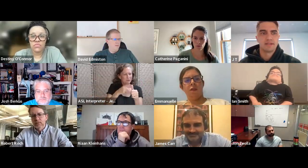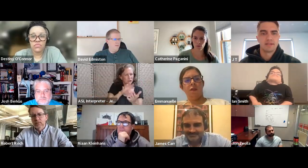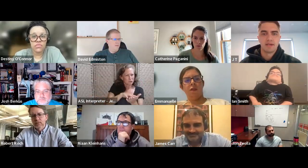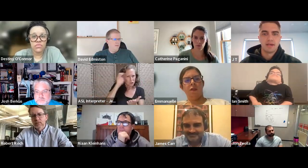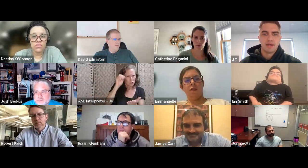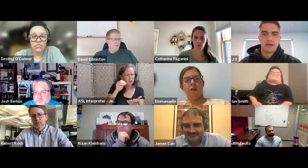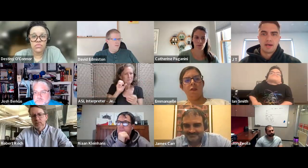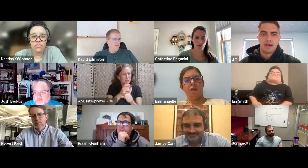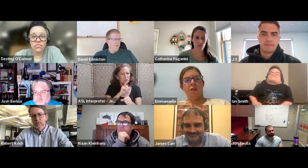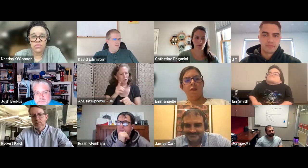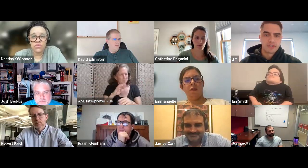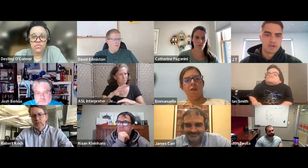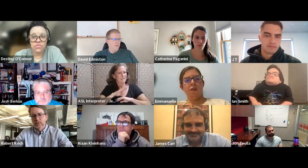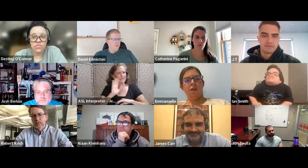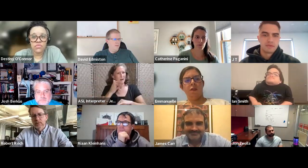the needs.